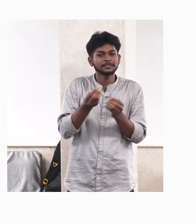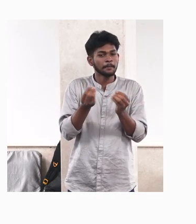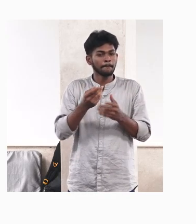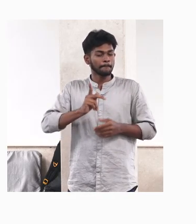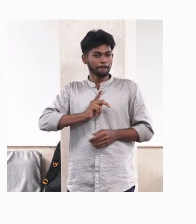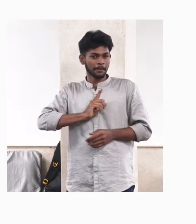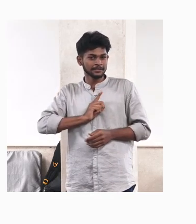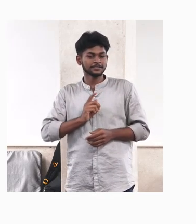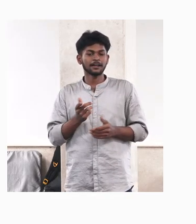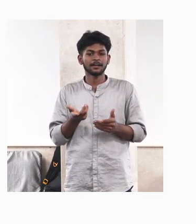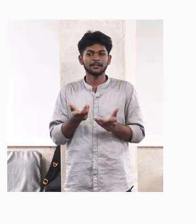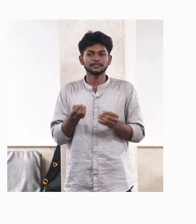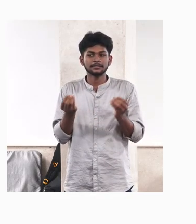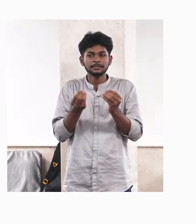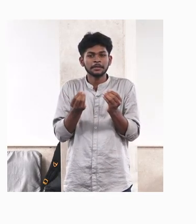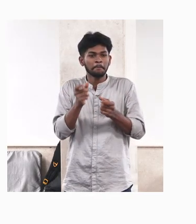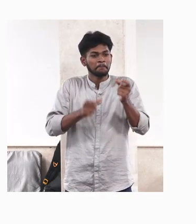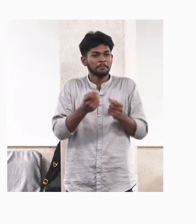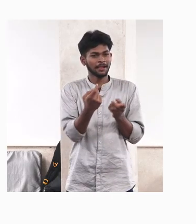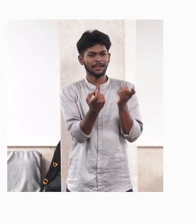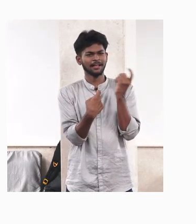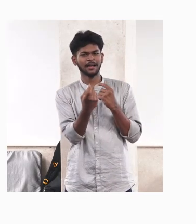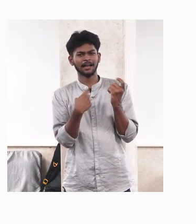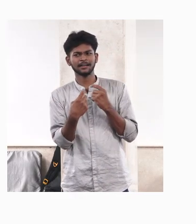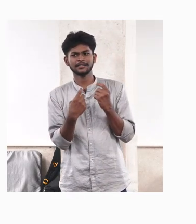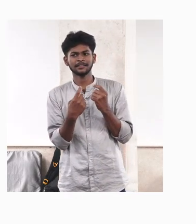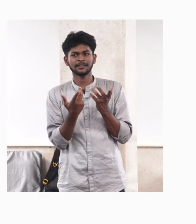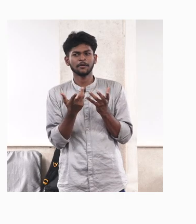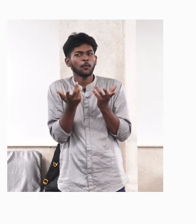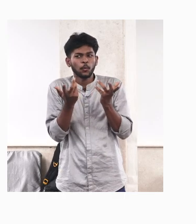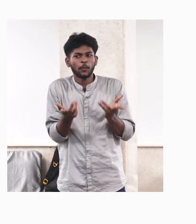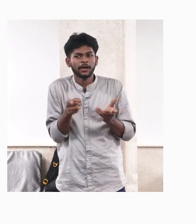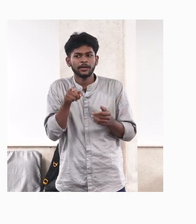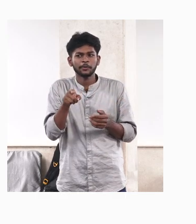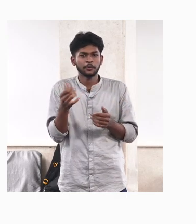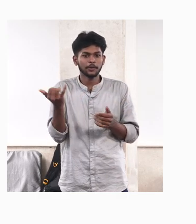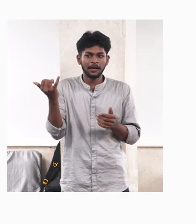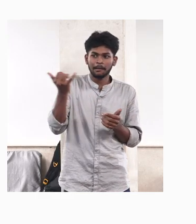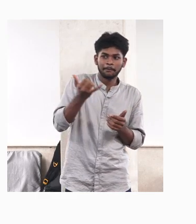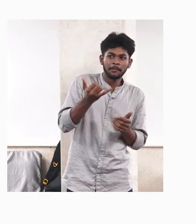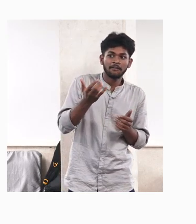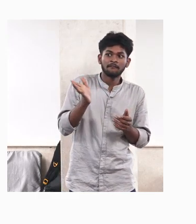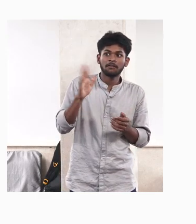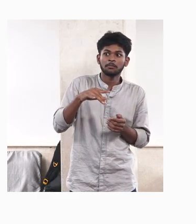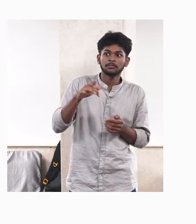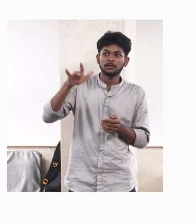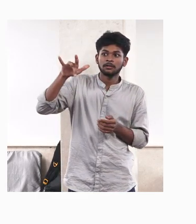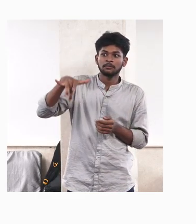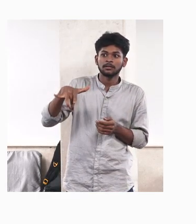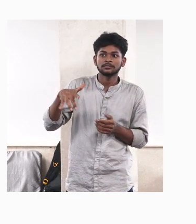I mean, some people ask me, but why you coming from